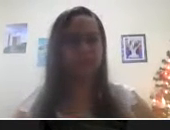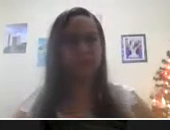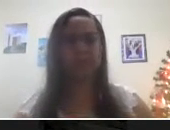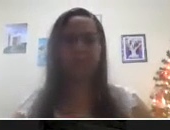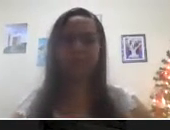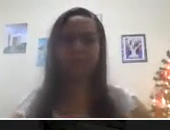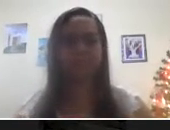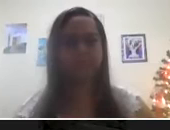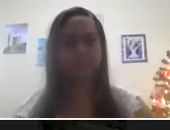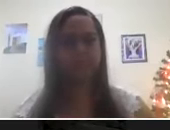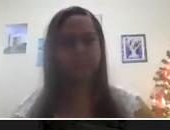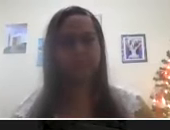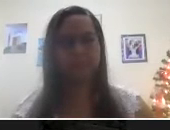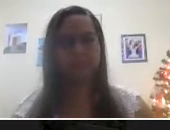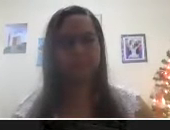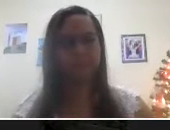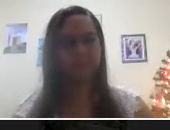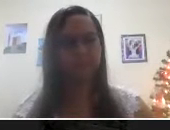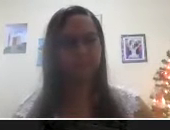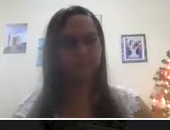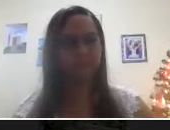going to check.